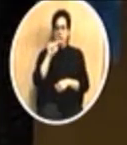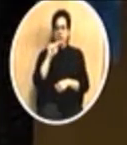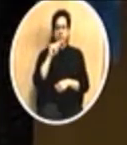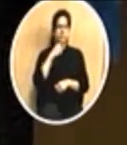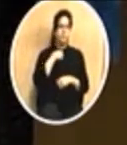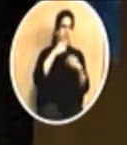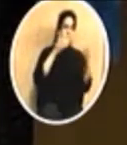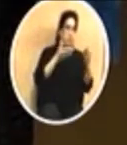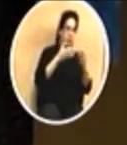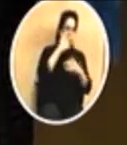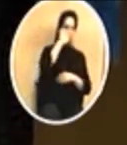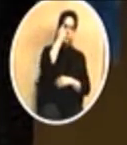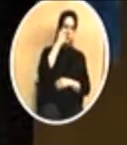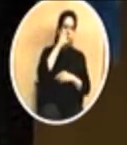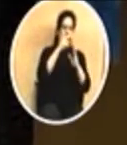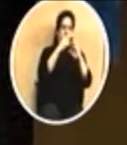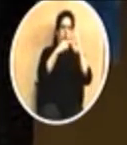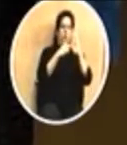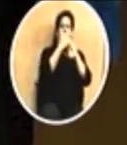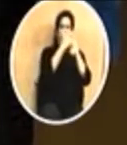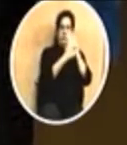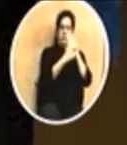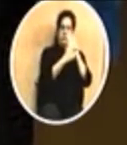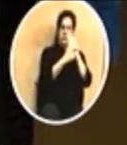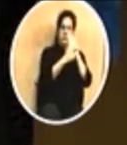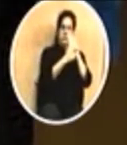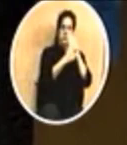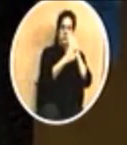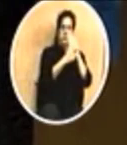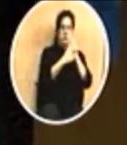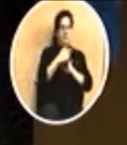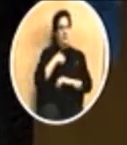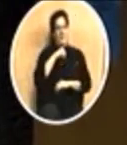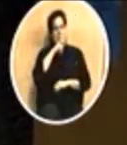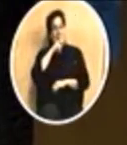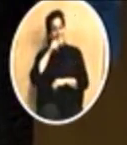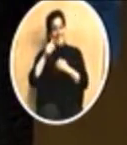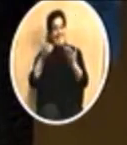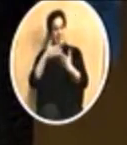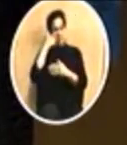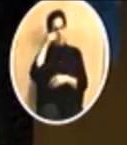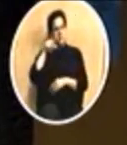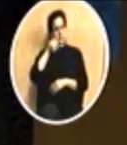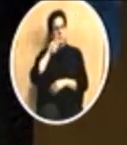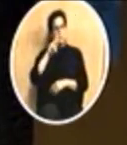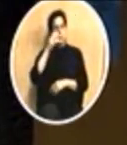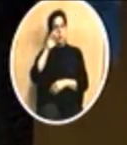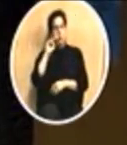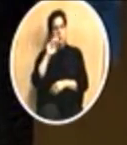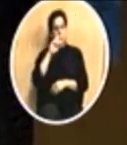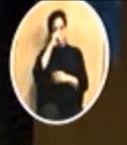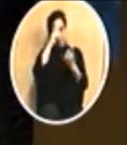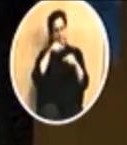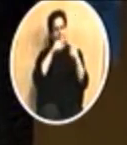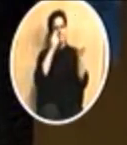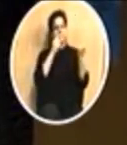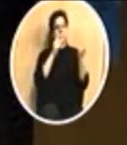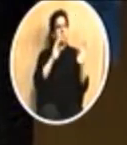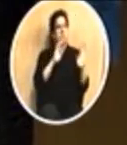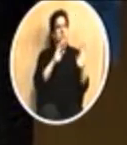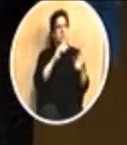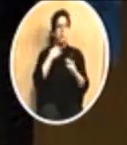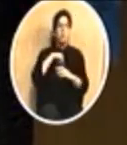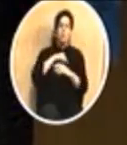here because of the rule of law. I am not here because of your whim or your disagreement. Now, we've already